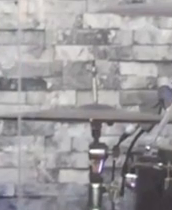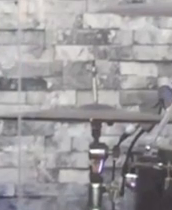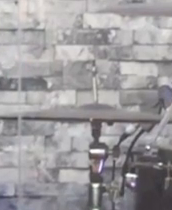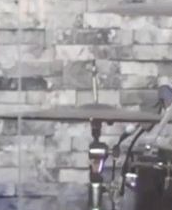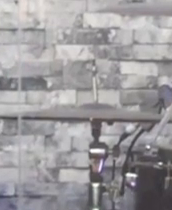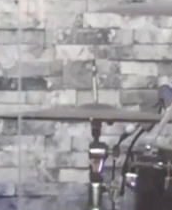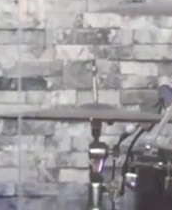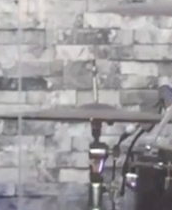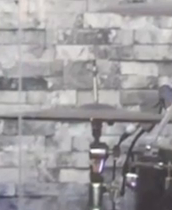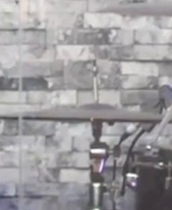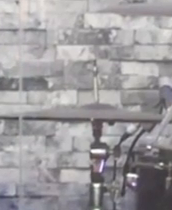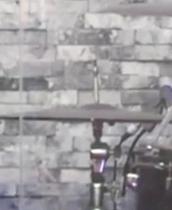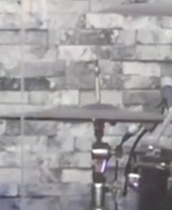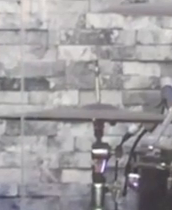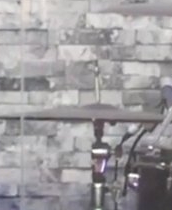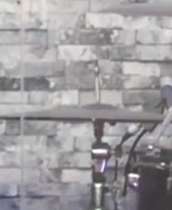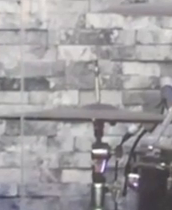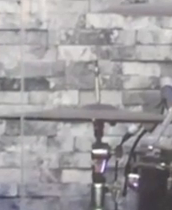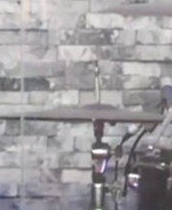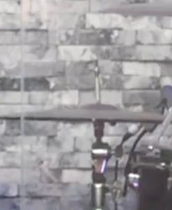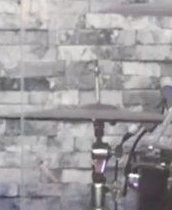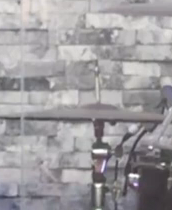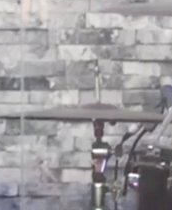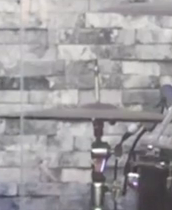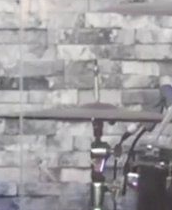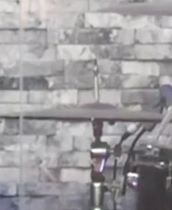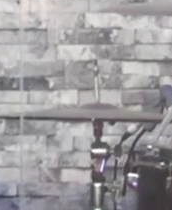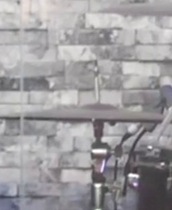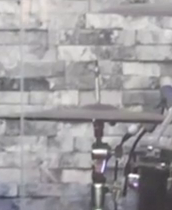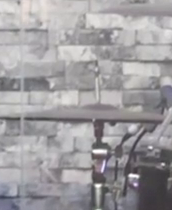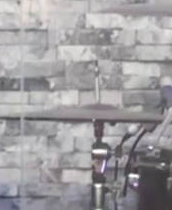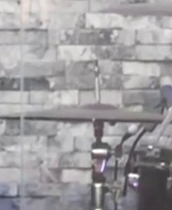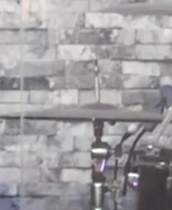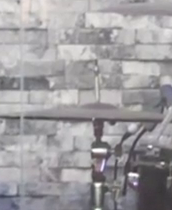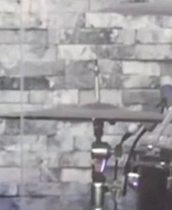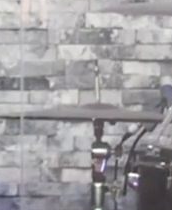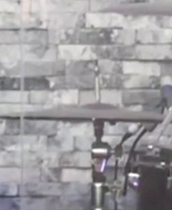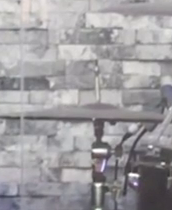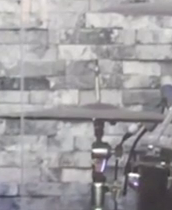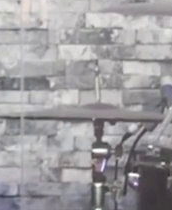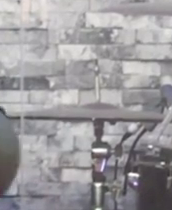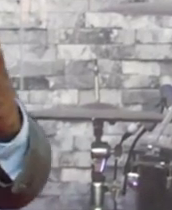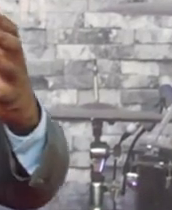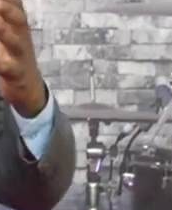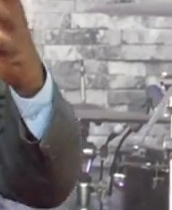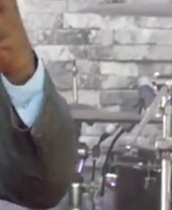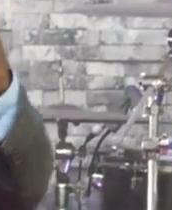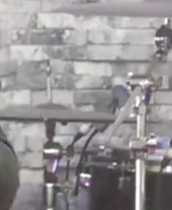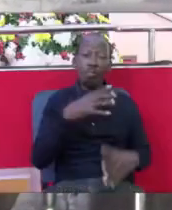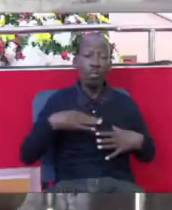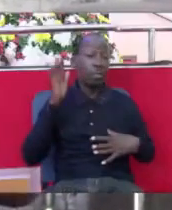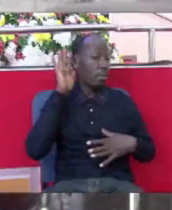wale wenye ukoma wanne. And their feet were amplified. Na miguu yao ikapua na sauti. And the enemy thought that it was a